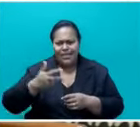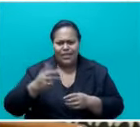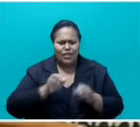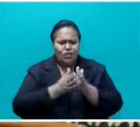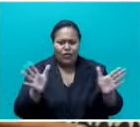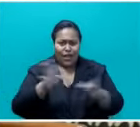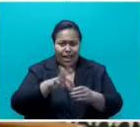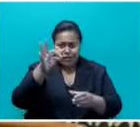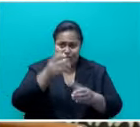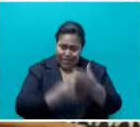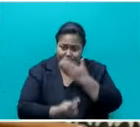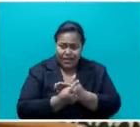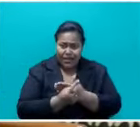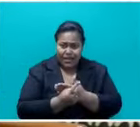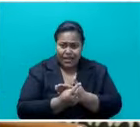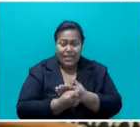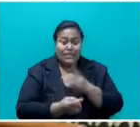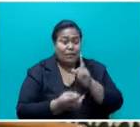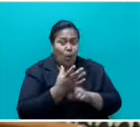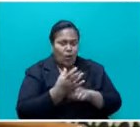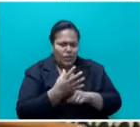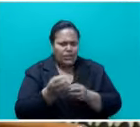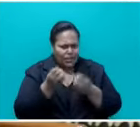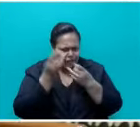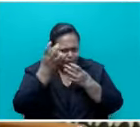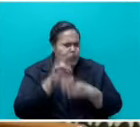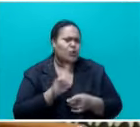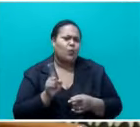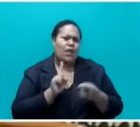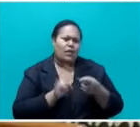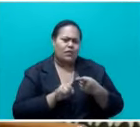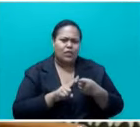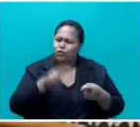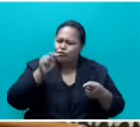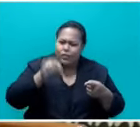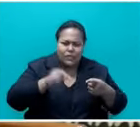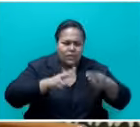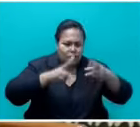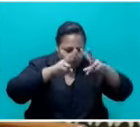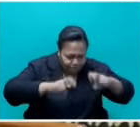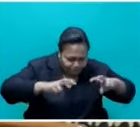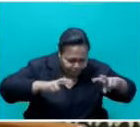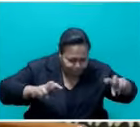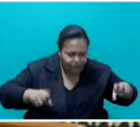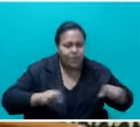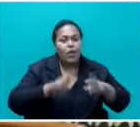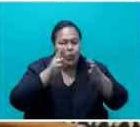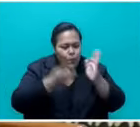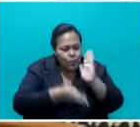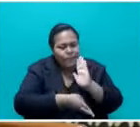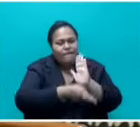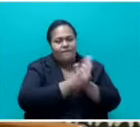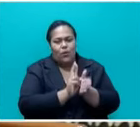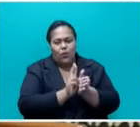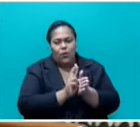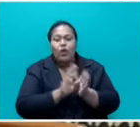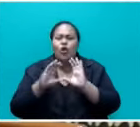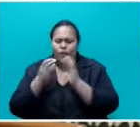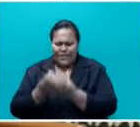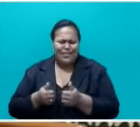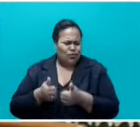key recommendation in that was a comprehensive review, and I thought it was a good recommendation by the committee, that all